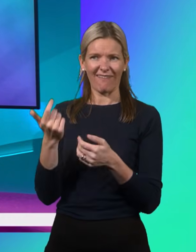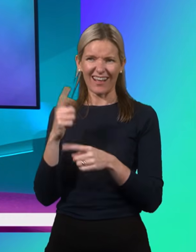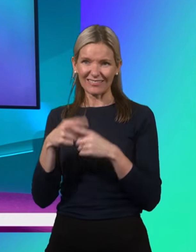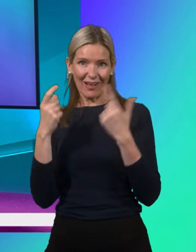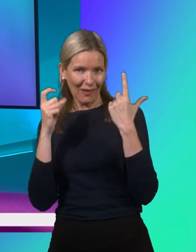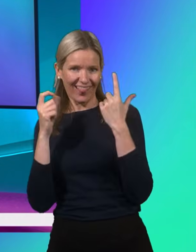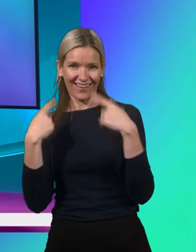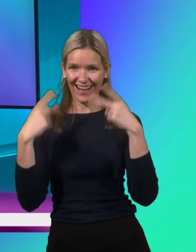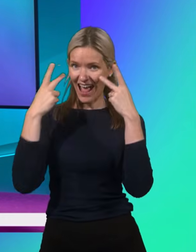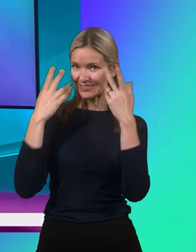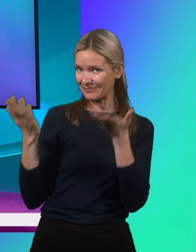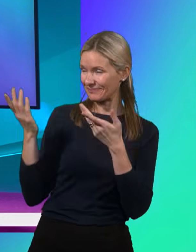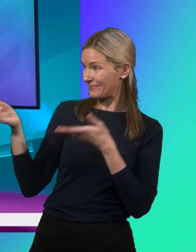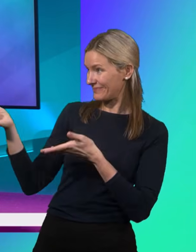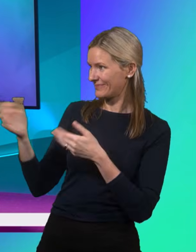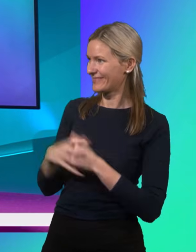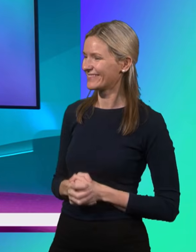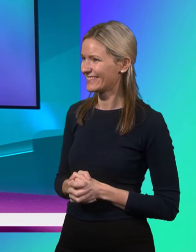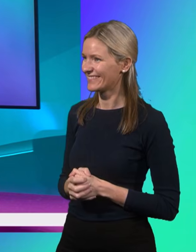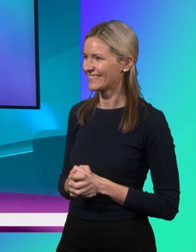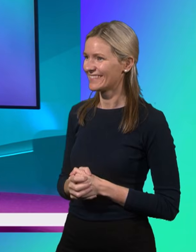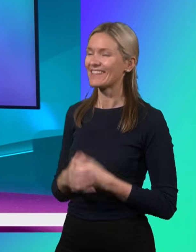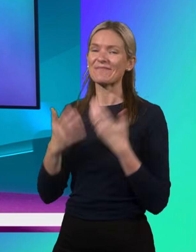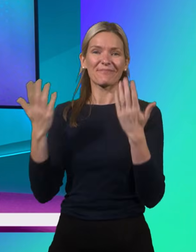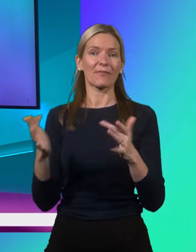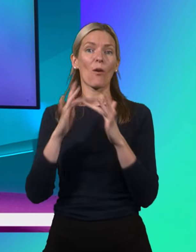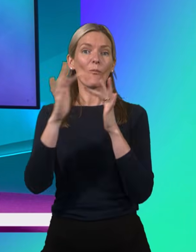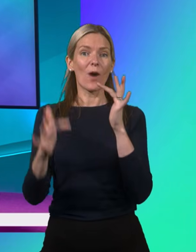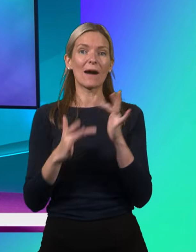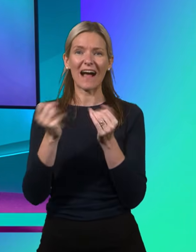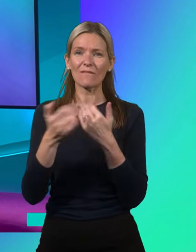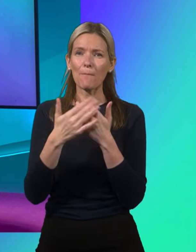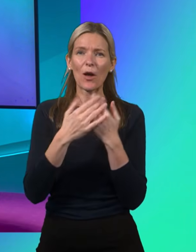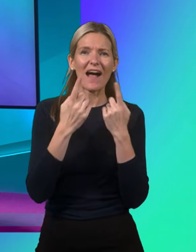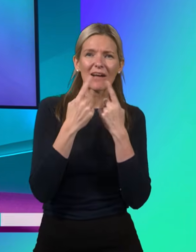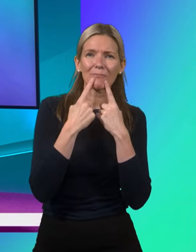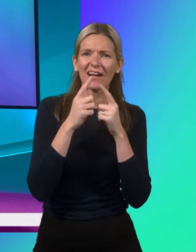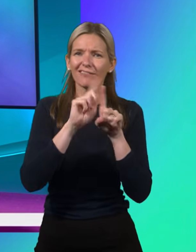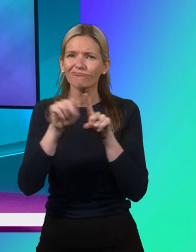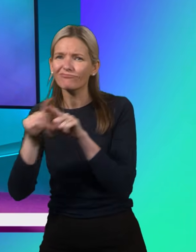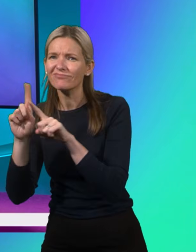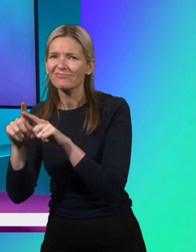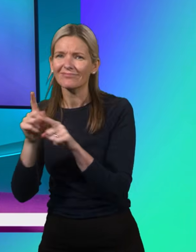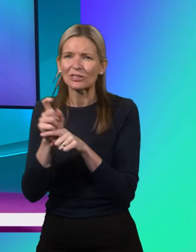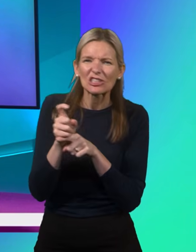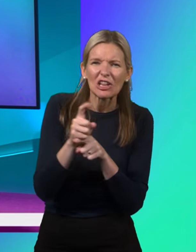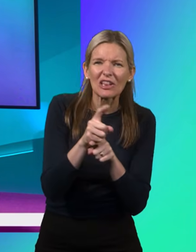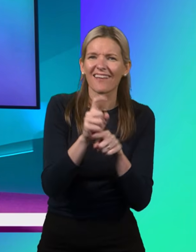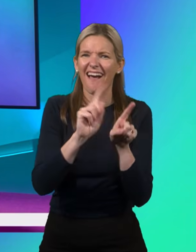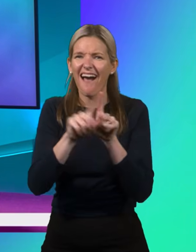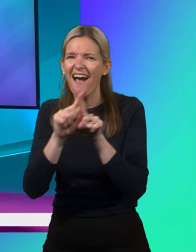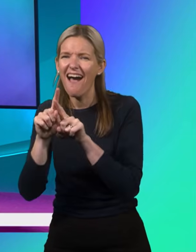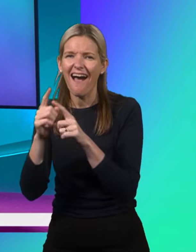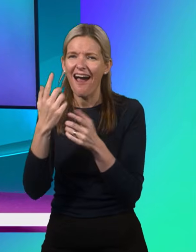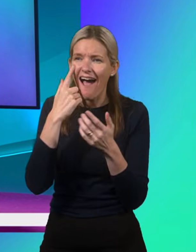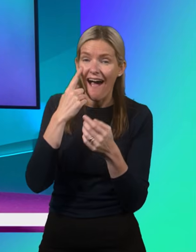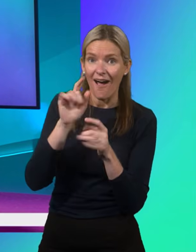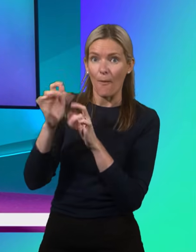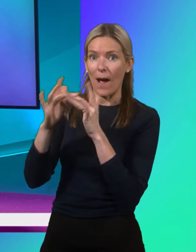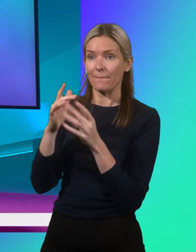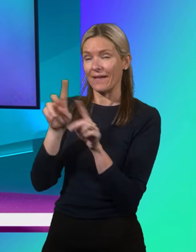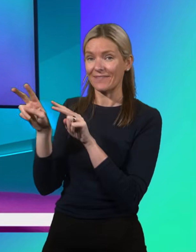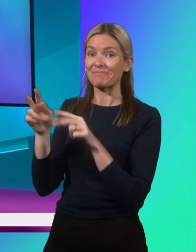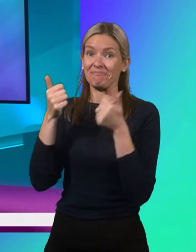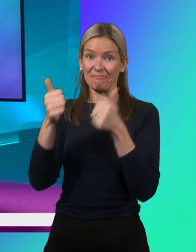So they're helpful and they look quite cool too. Right, there's loads more over on the website, including the tiniest sea slug and a